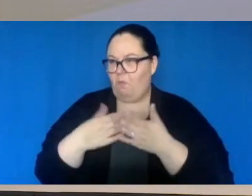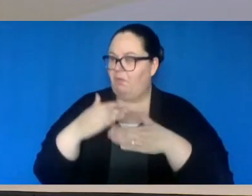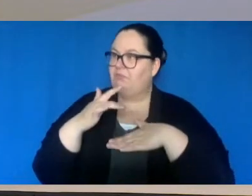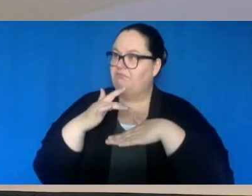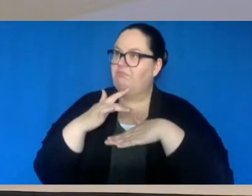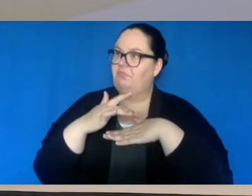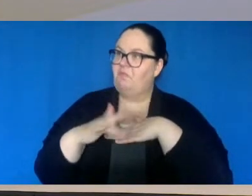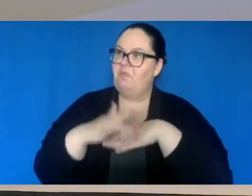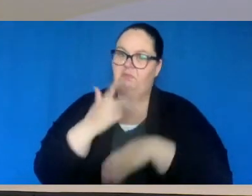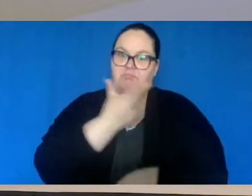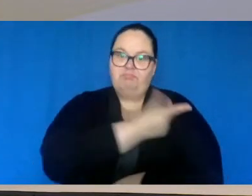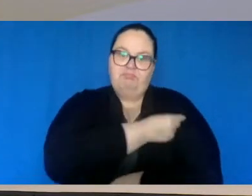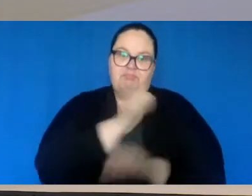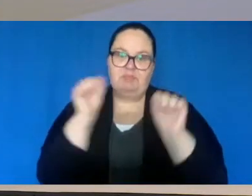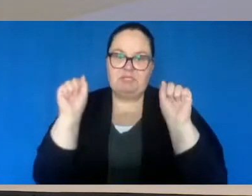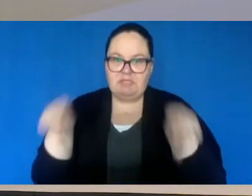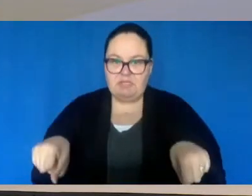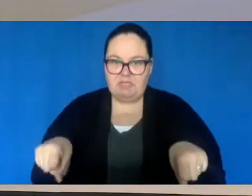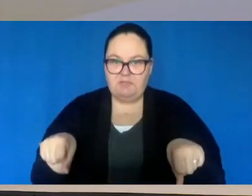of vaccine.